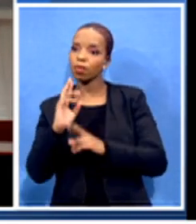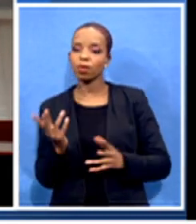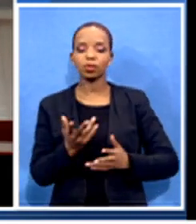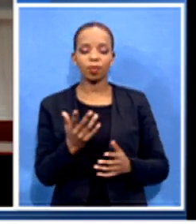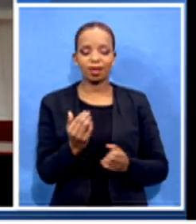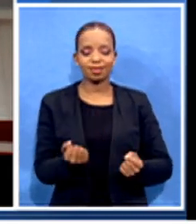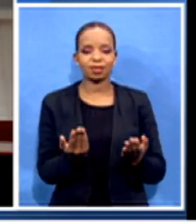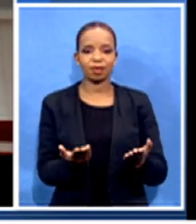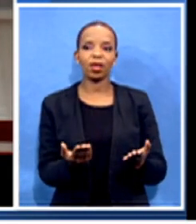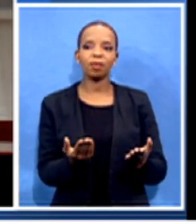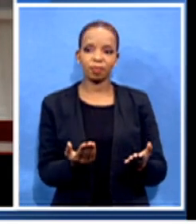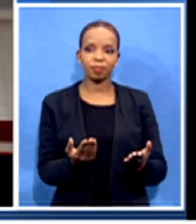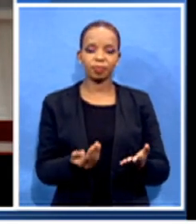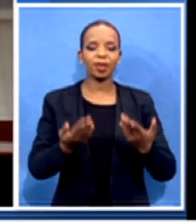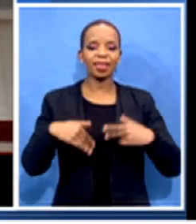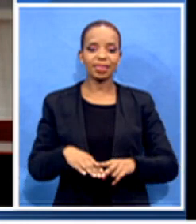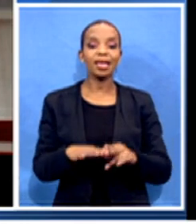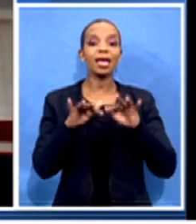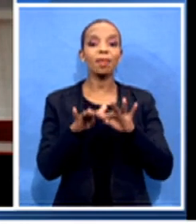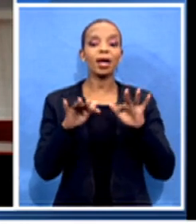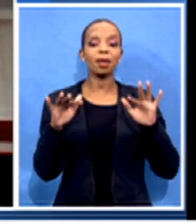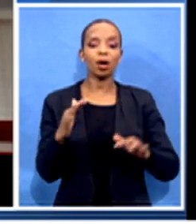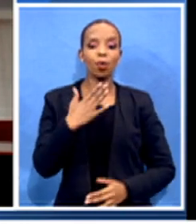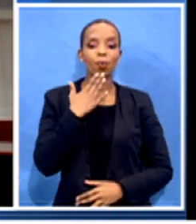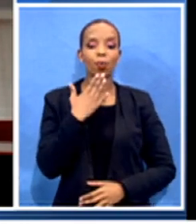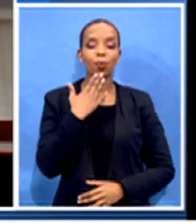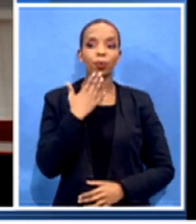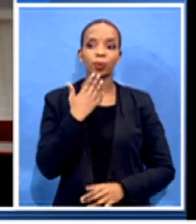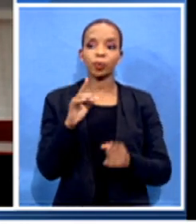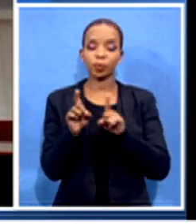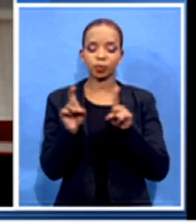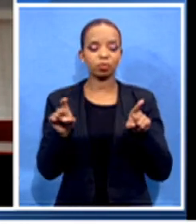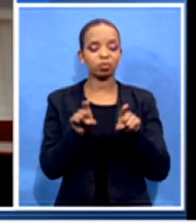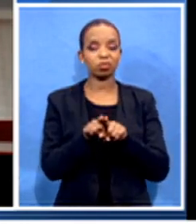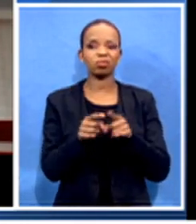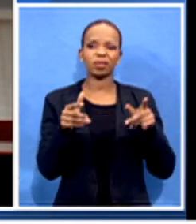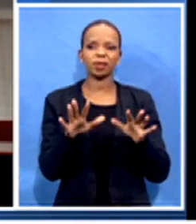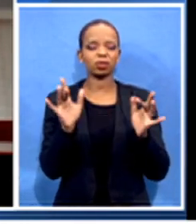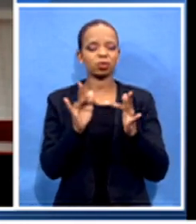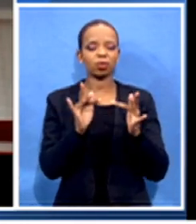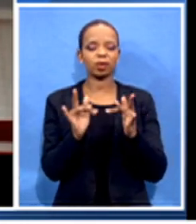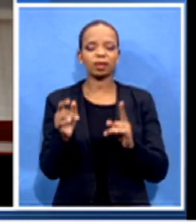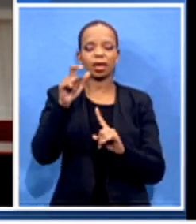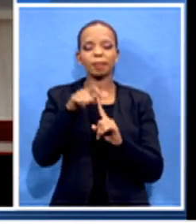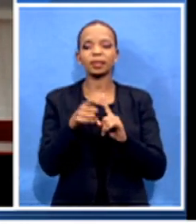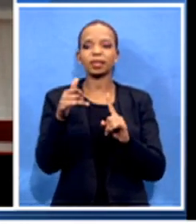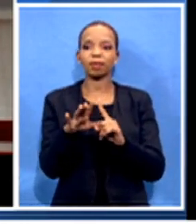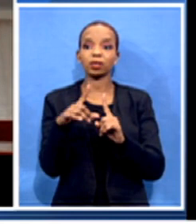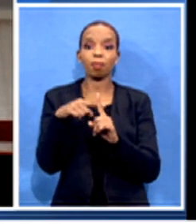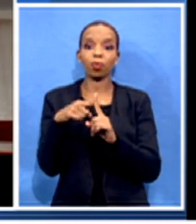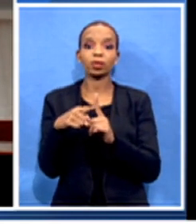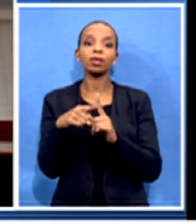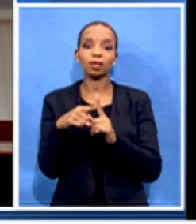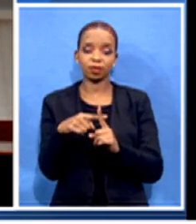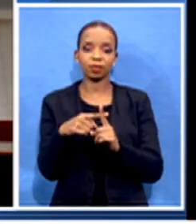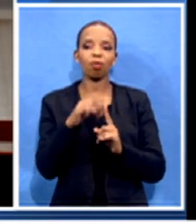have to then speak to the people who actually have in contact with someone who has been tested positive,